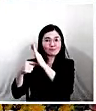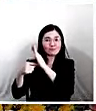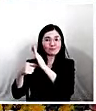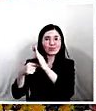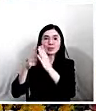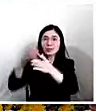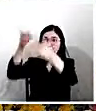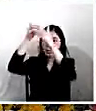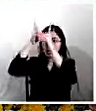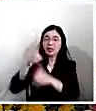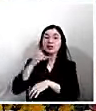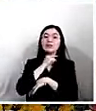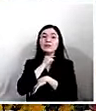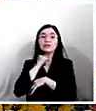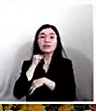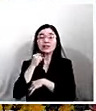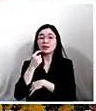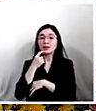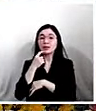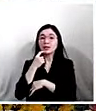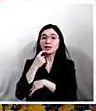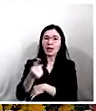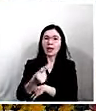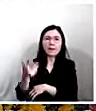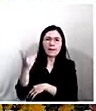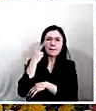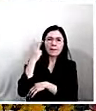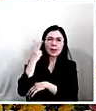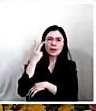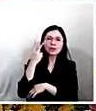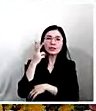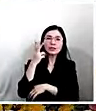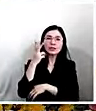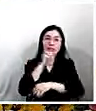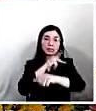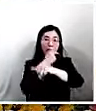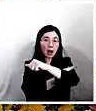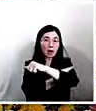said, "Behold the power of the priest.